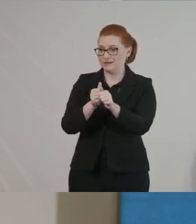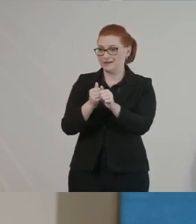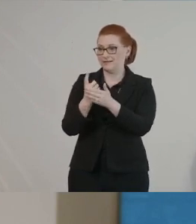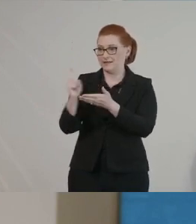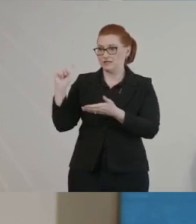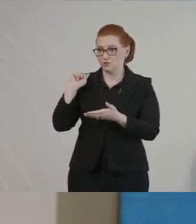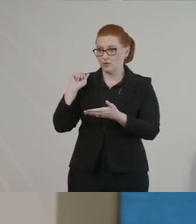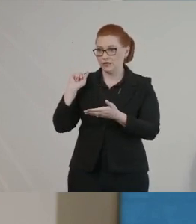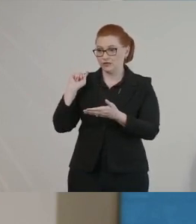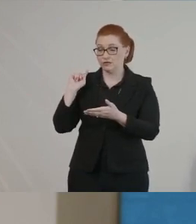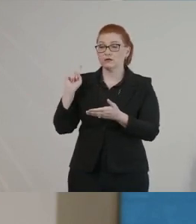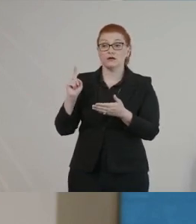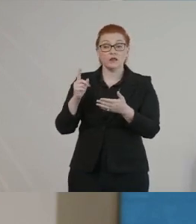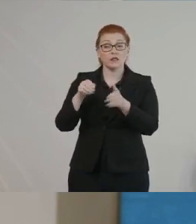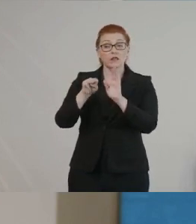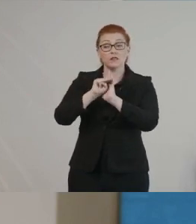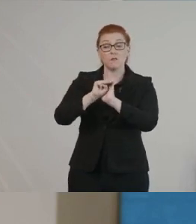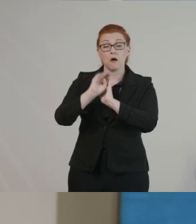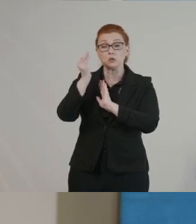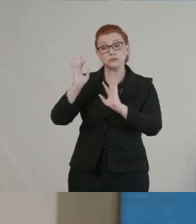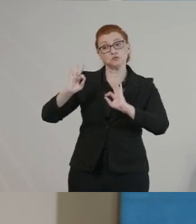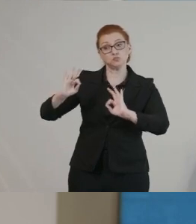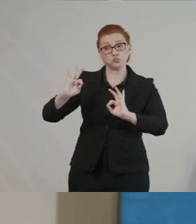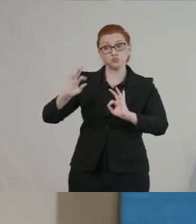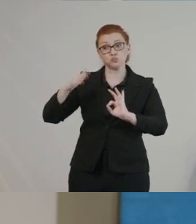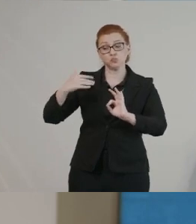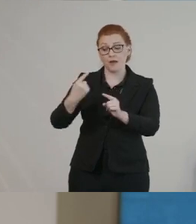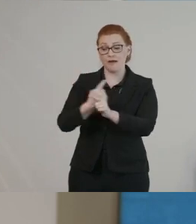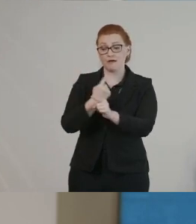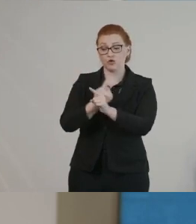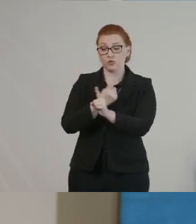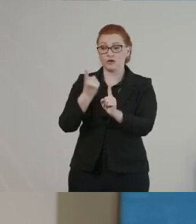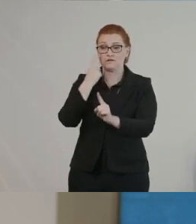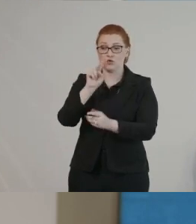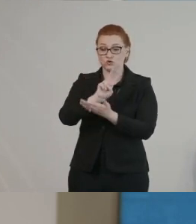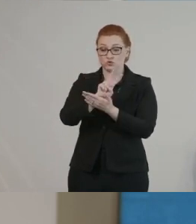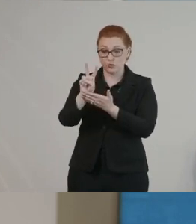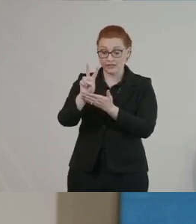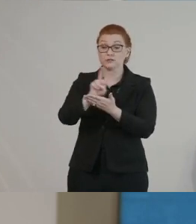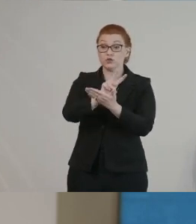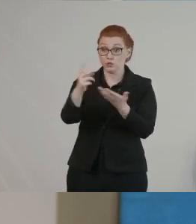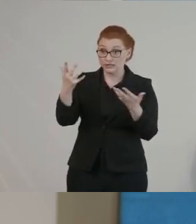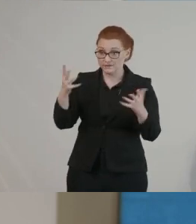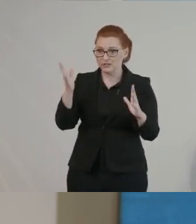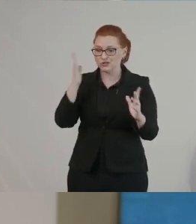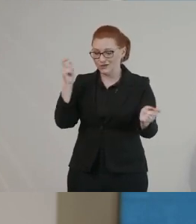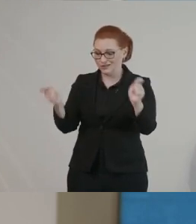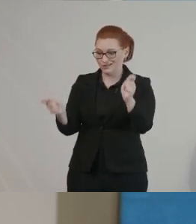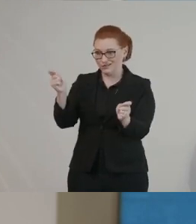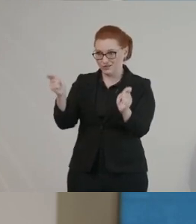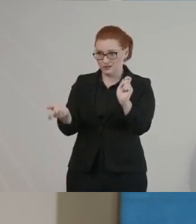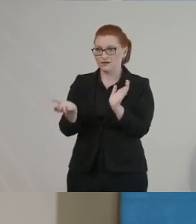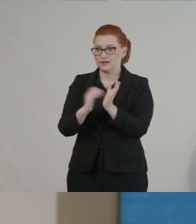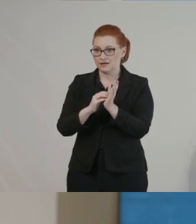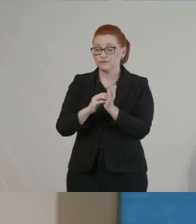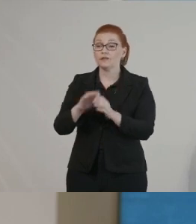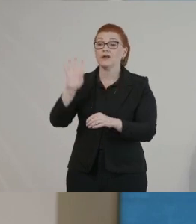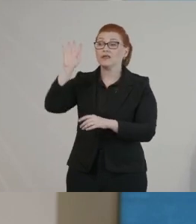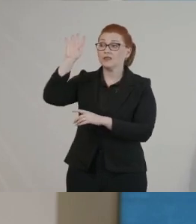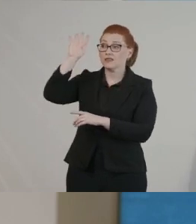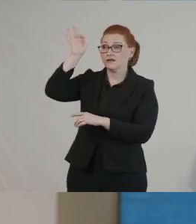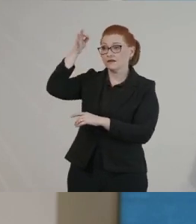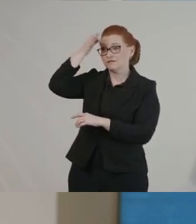and then they will recalculate and provide additional information. The FEMA model is a mid-range model, and so